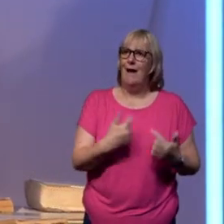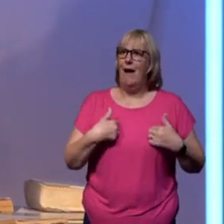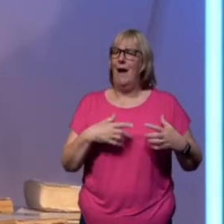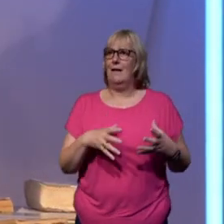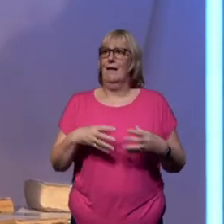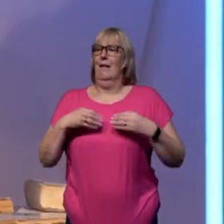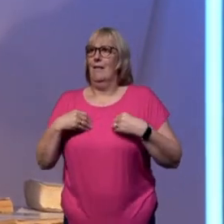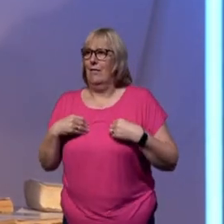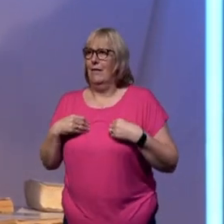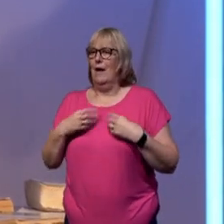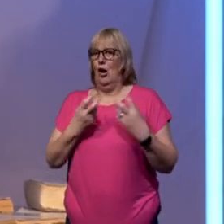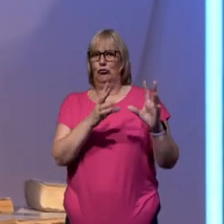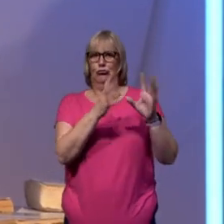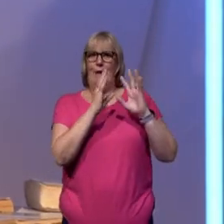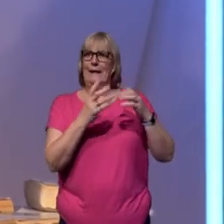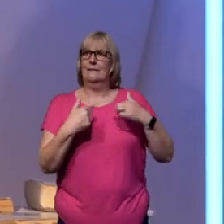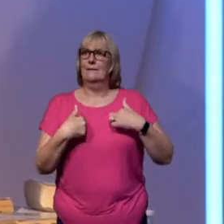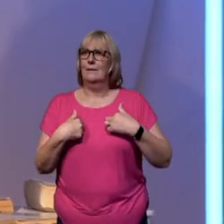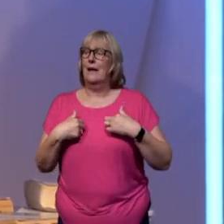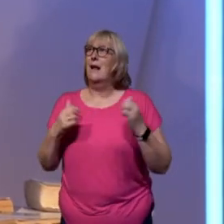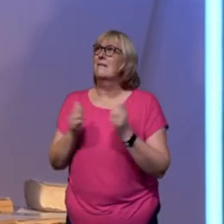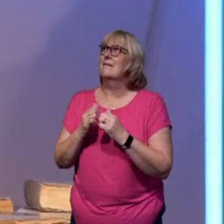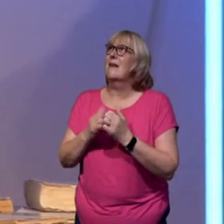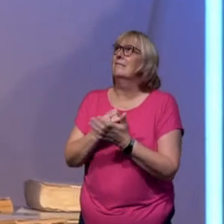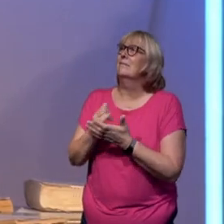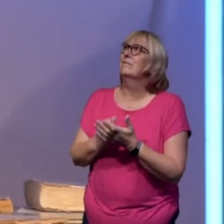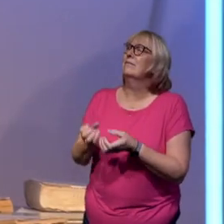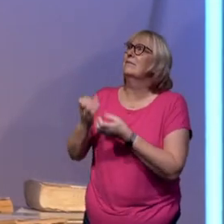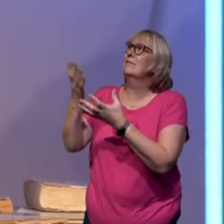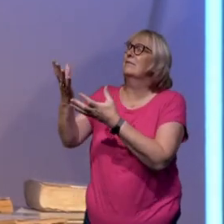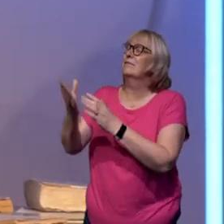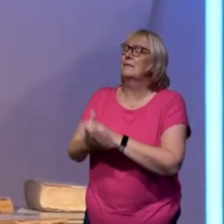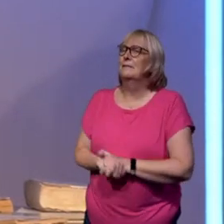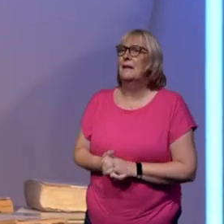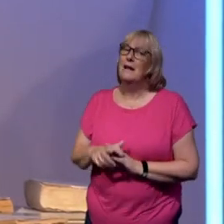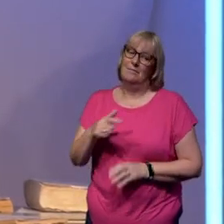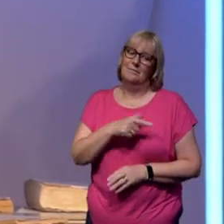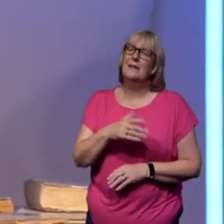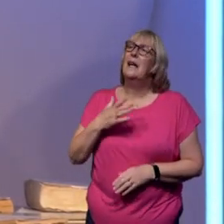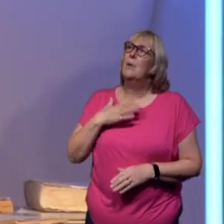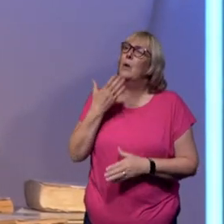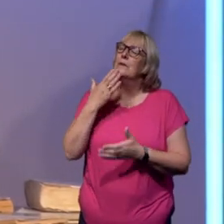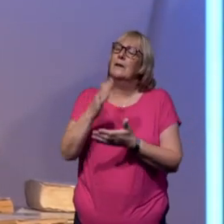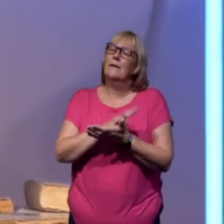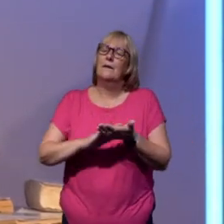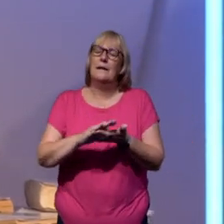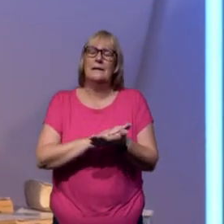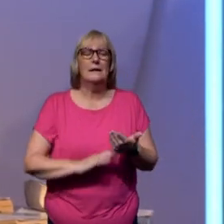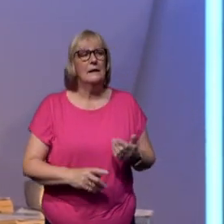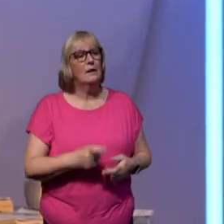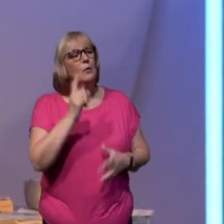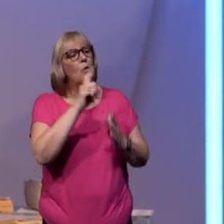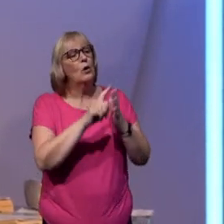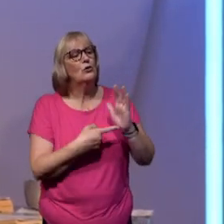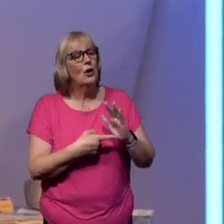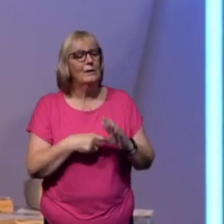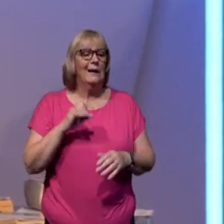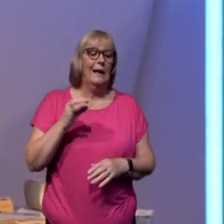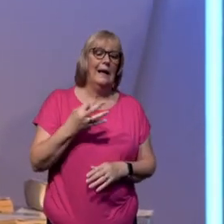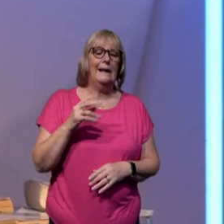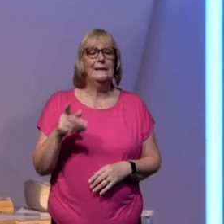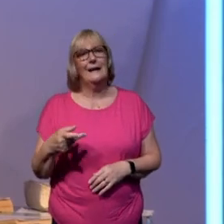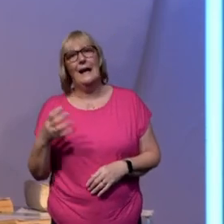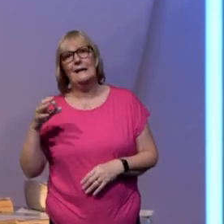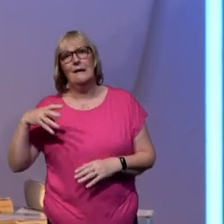have a leader of that stature confessing his sin, wanting forgiveness. You know, I did 1 John 1:8 and 9 with him.